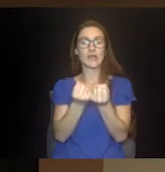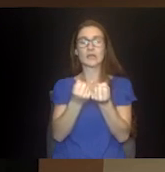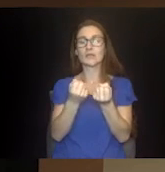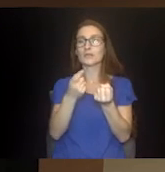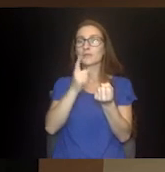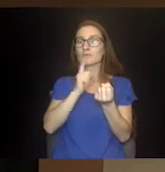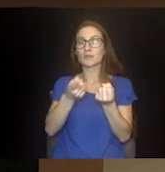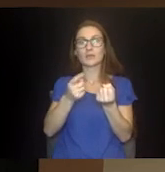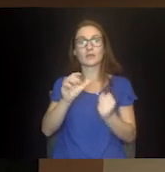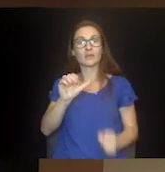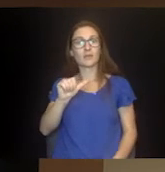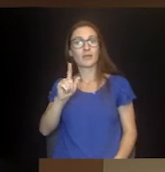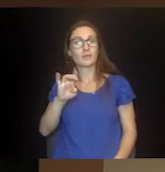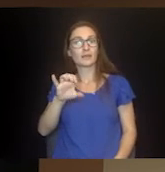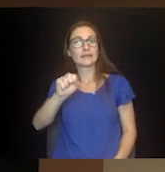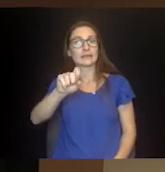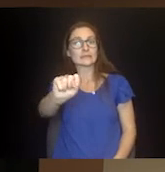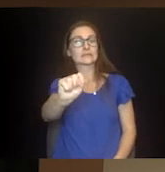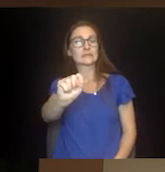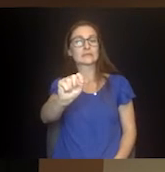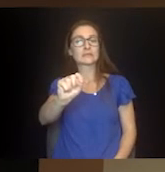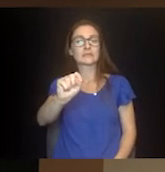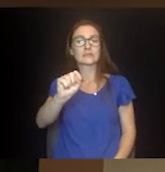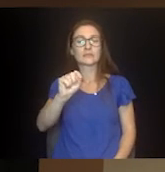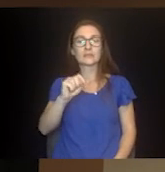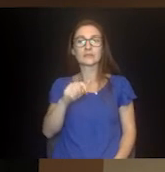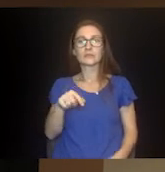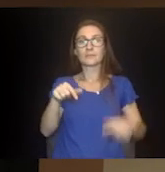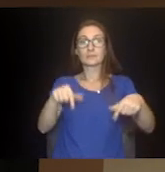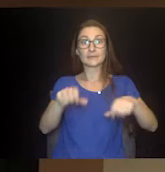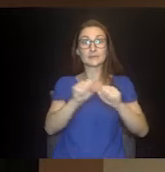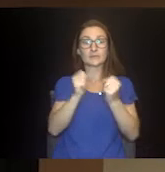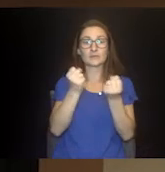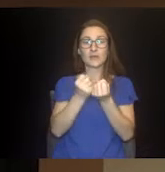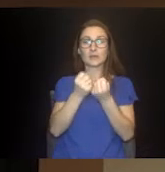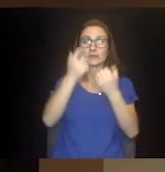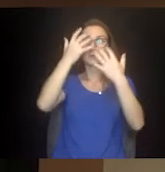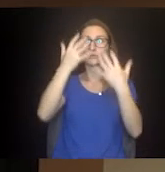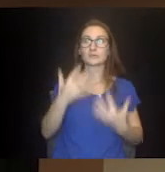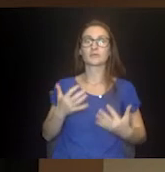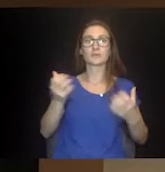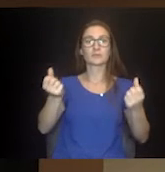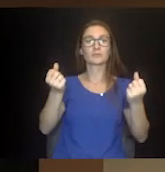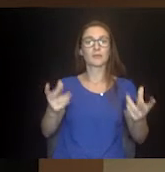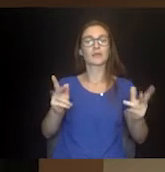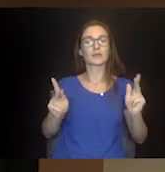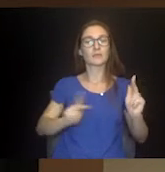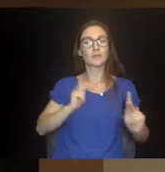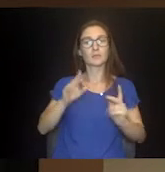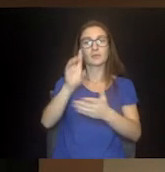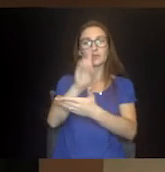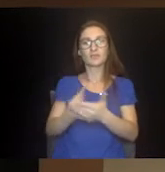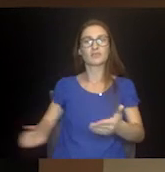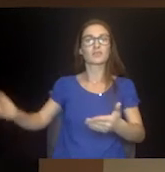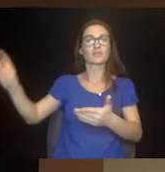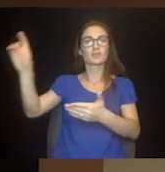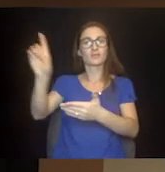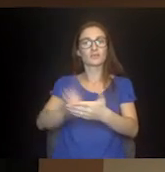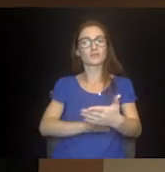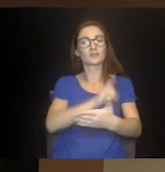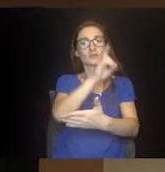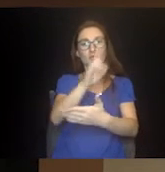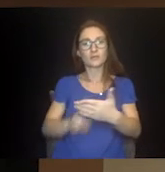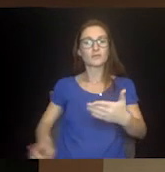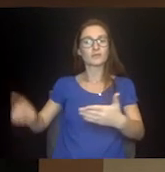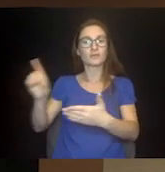in a society that is kind of a bit ableist in a way. We live in a society where unfortunately there are people that